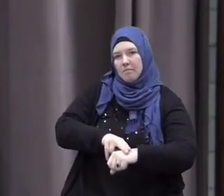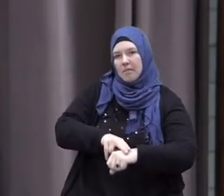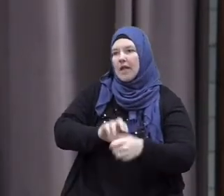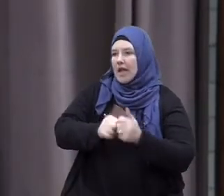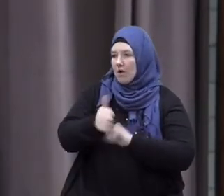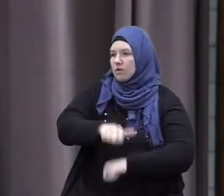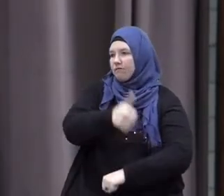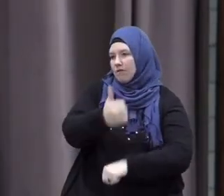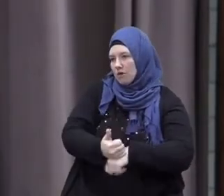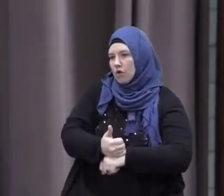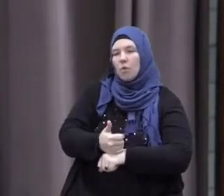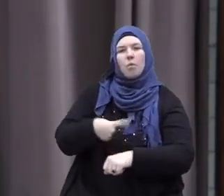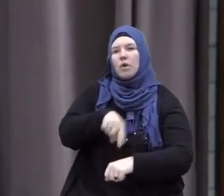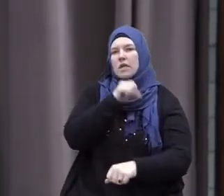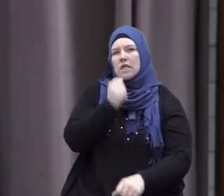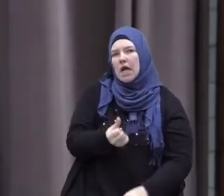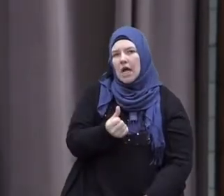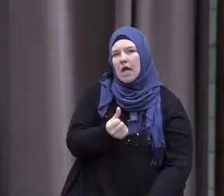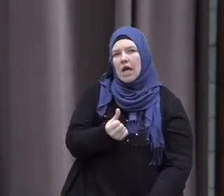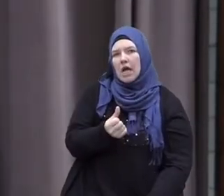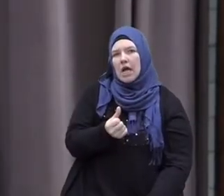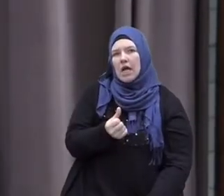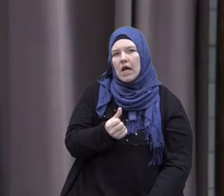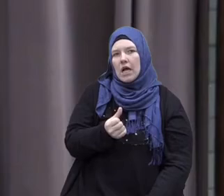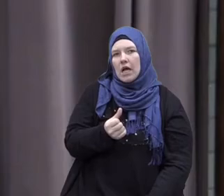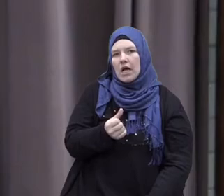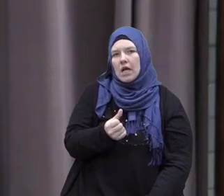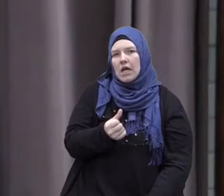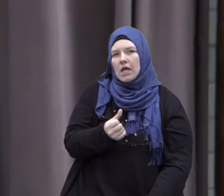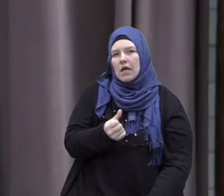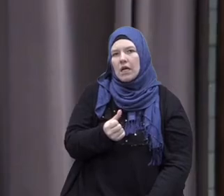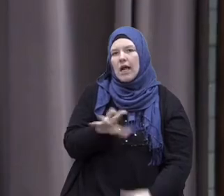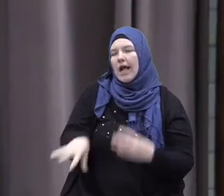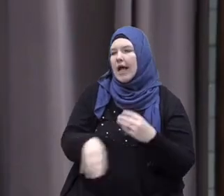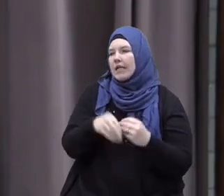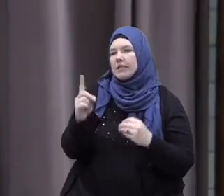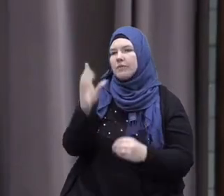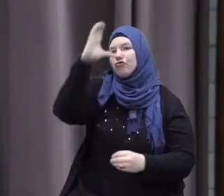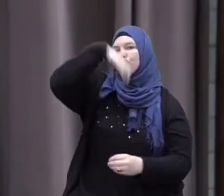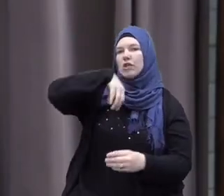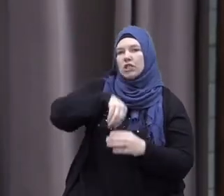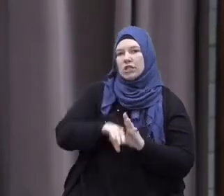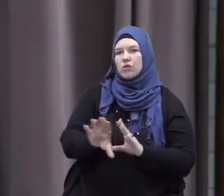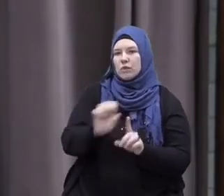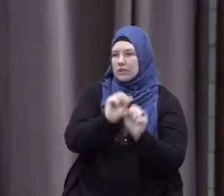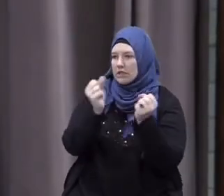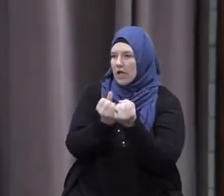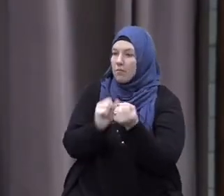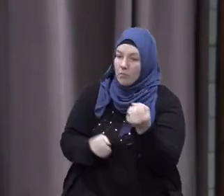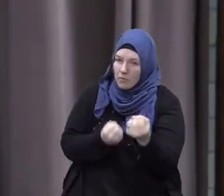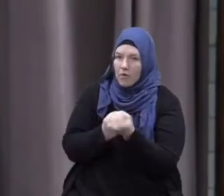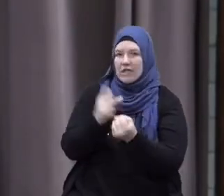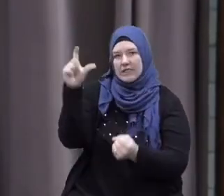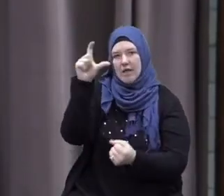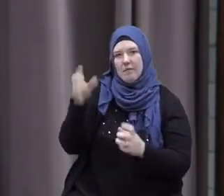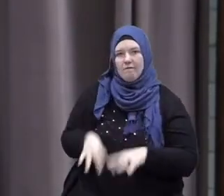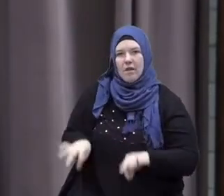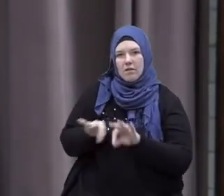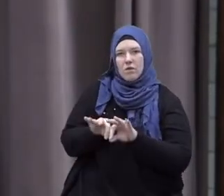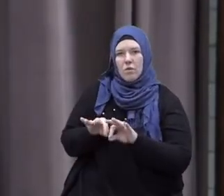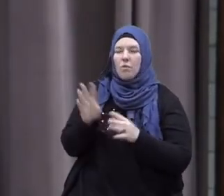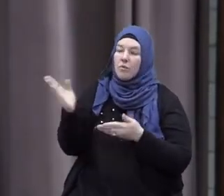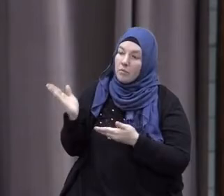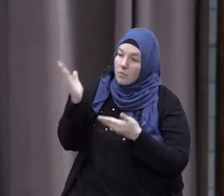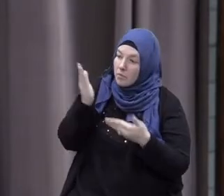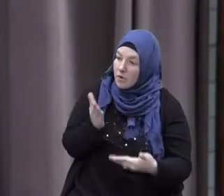found on. So we are not injecting something alien in the society promoting Islamic values. We